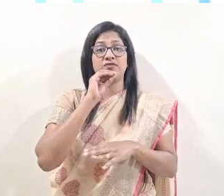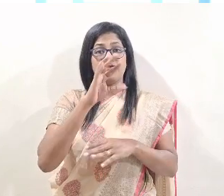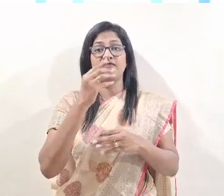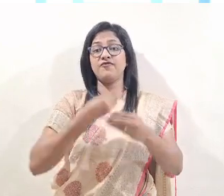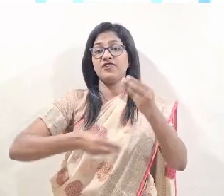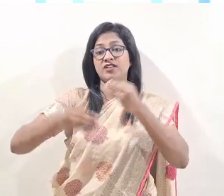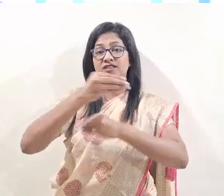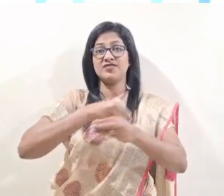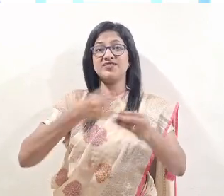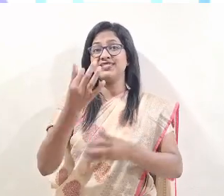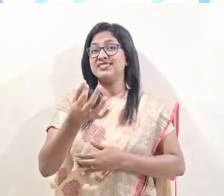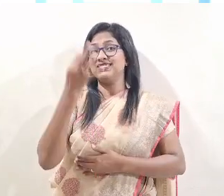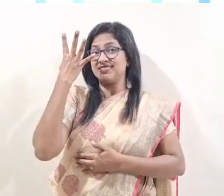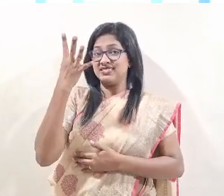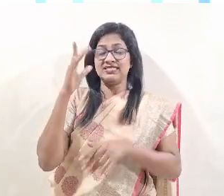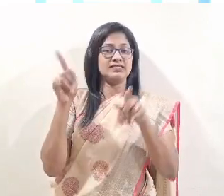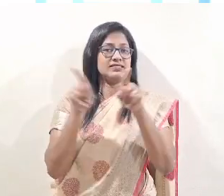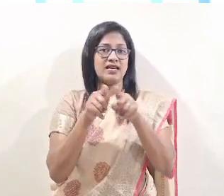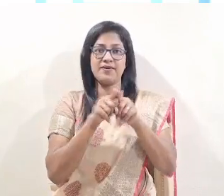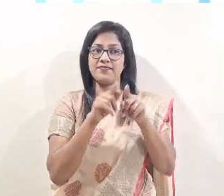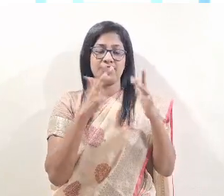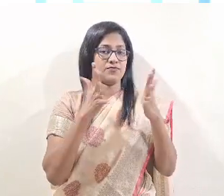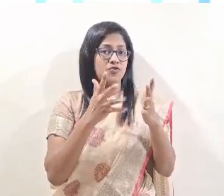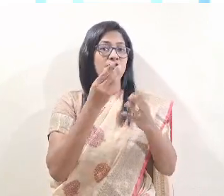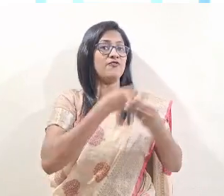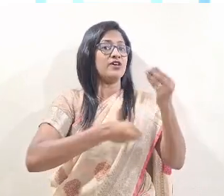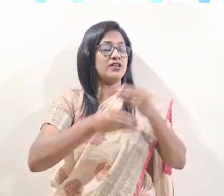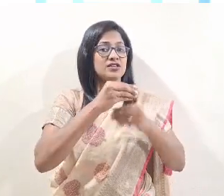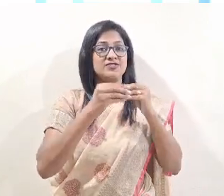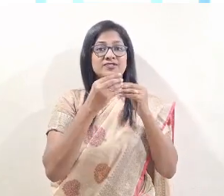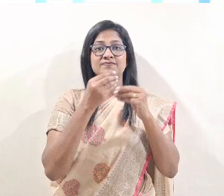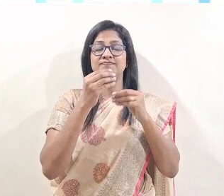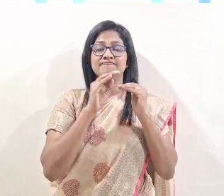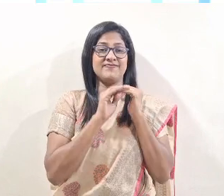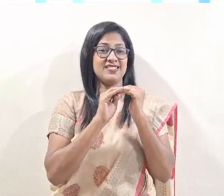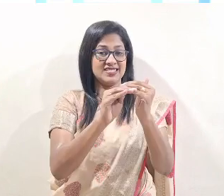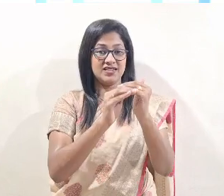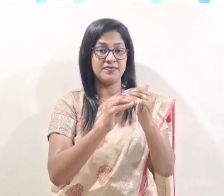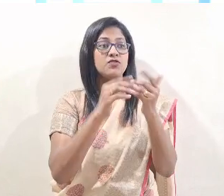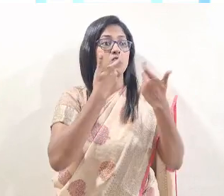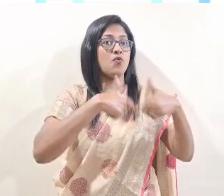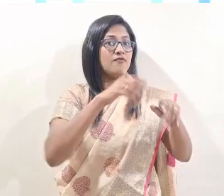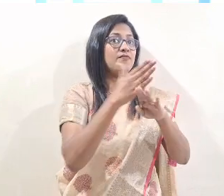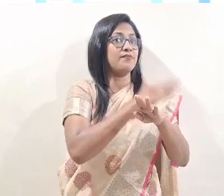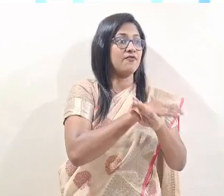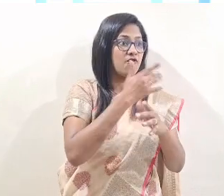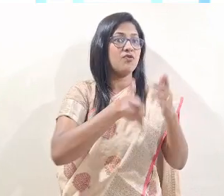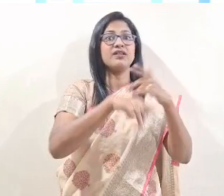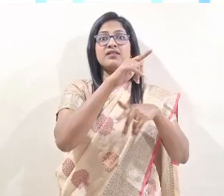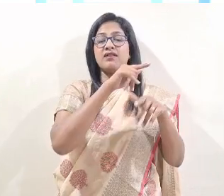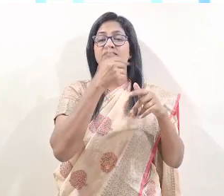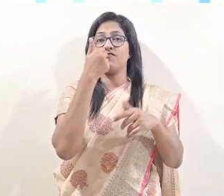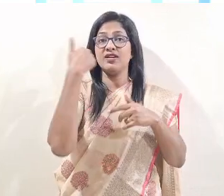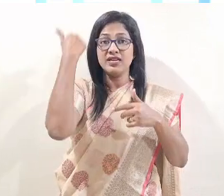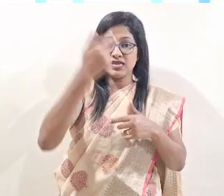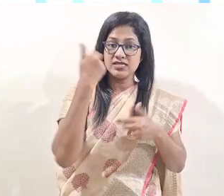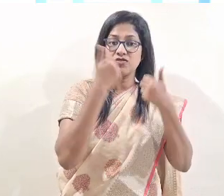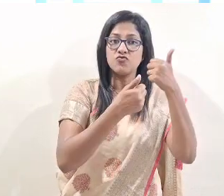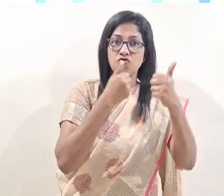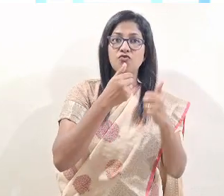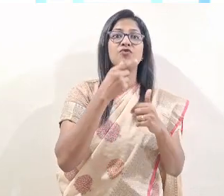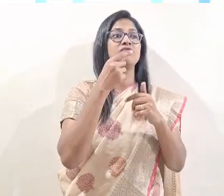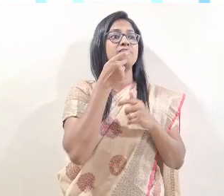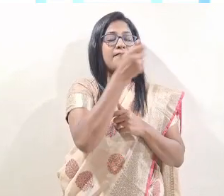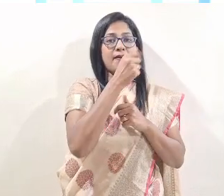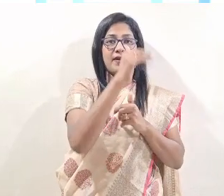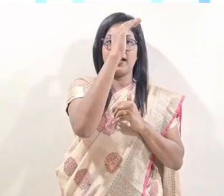is not the same as financial sustainability. We had this in the conclave before. So there are good reasons to subsidize public transport,